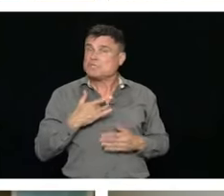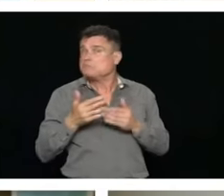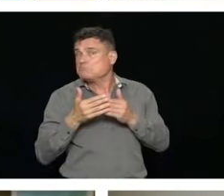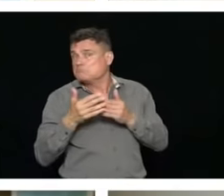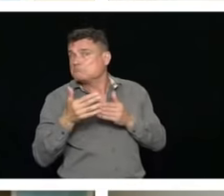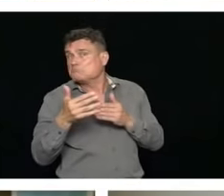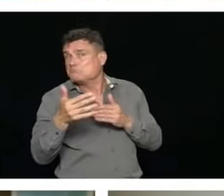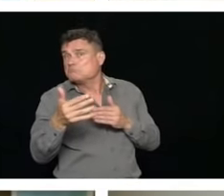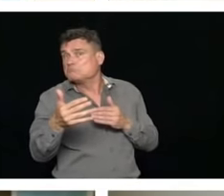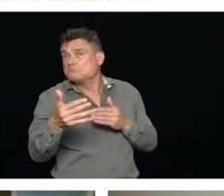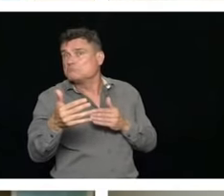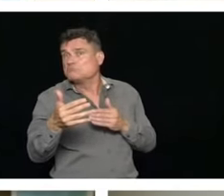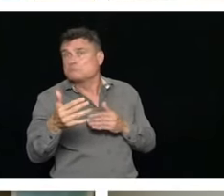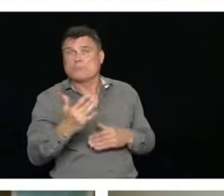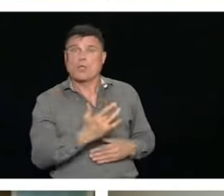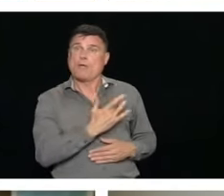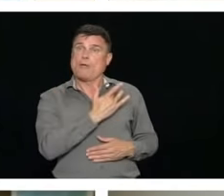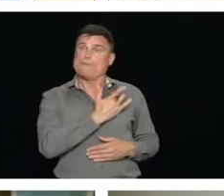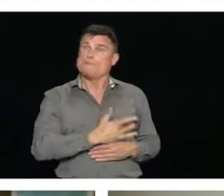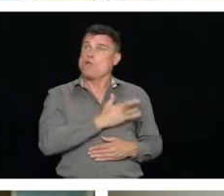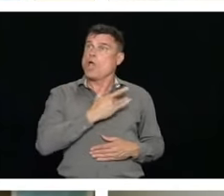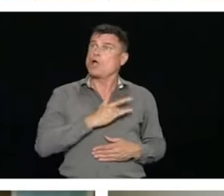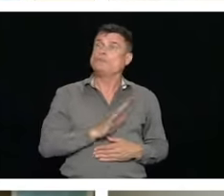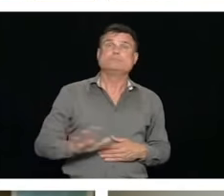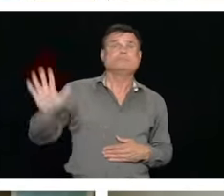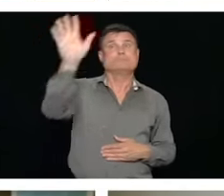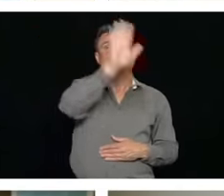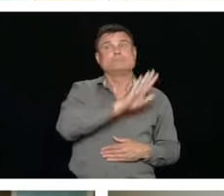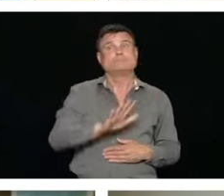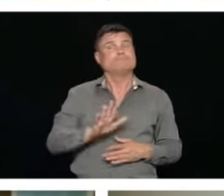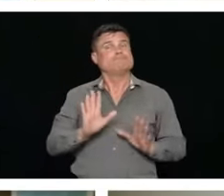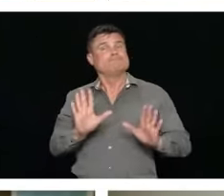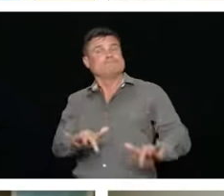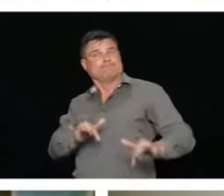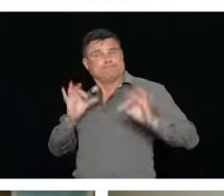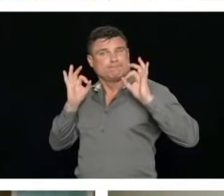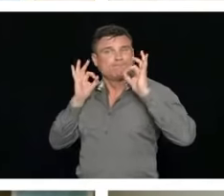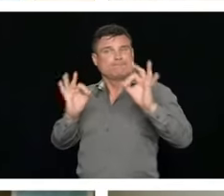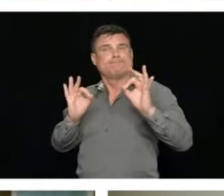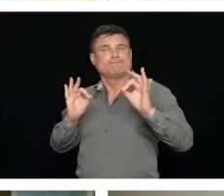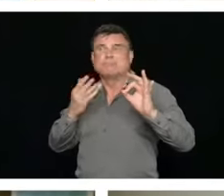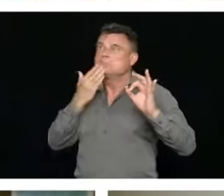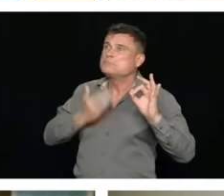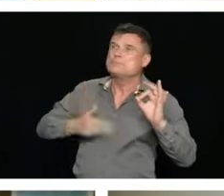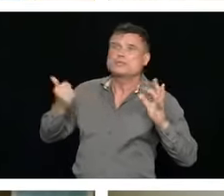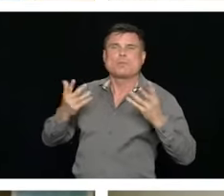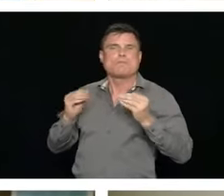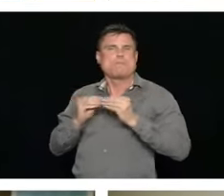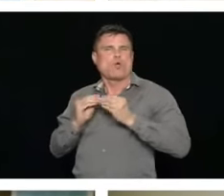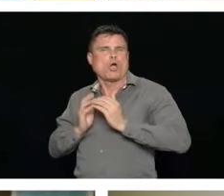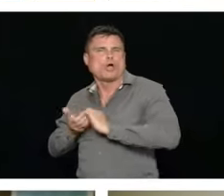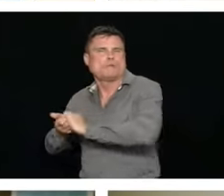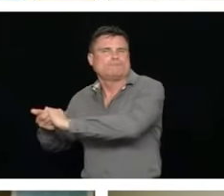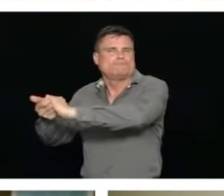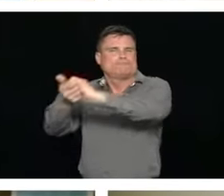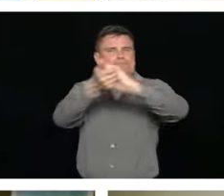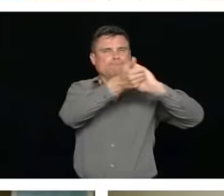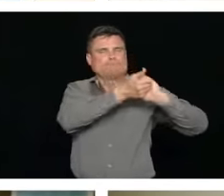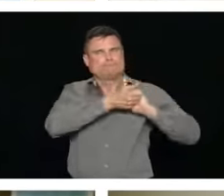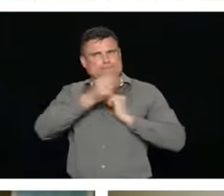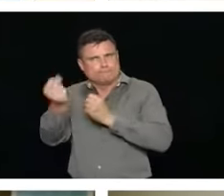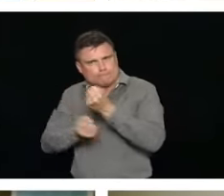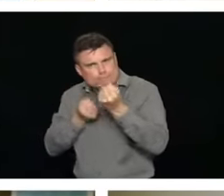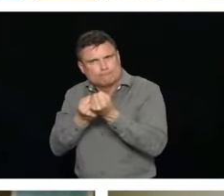That's top of mind for all of us. Thanks, Minister. So question for Mary, and I know my colleague Bob Deeth also has a